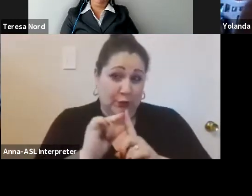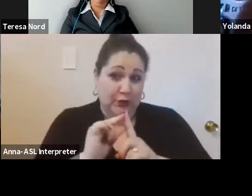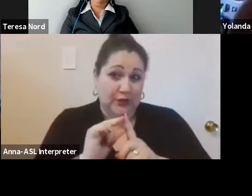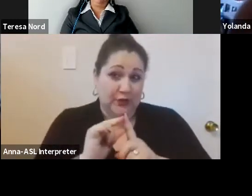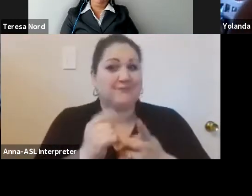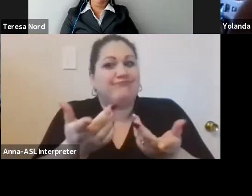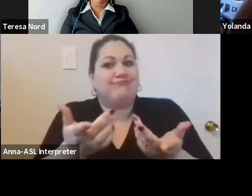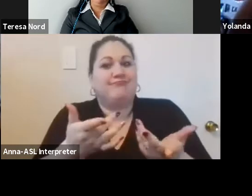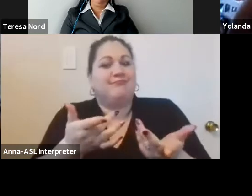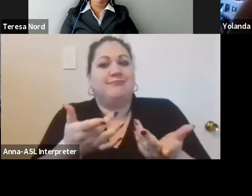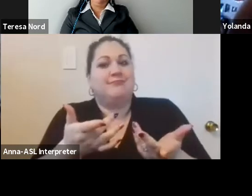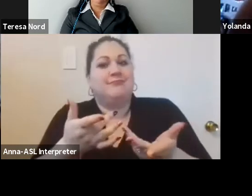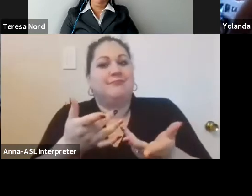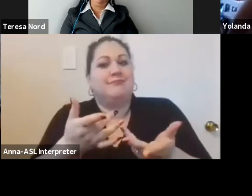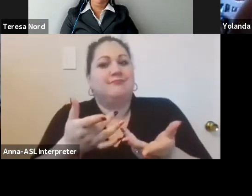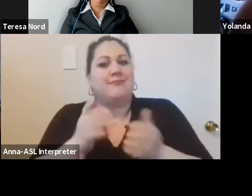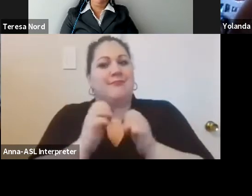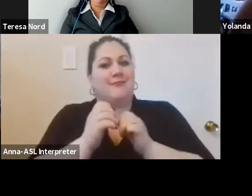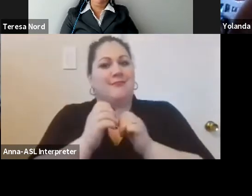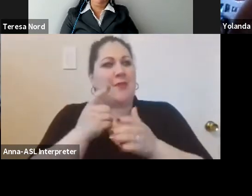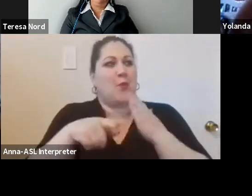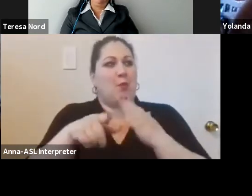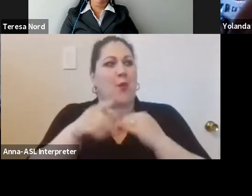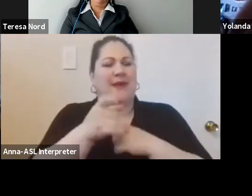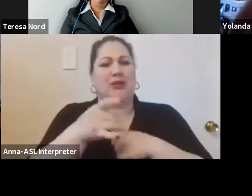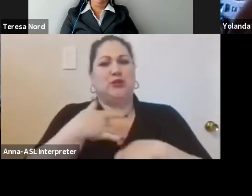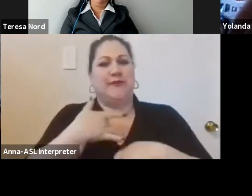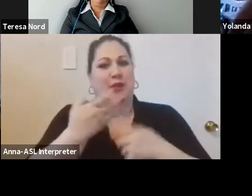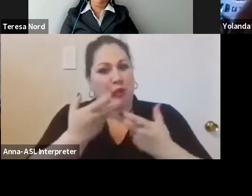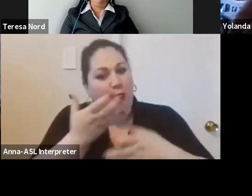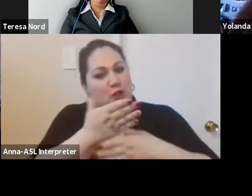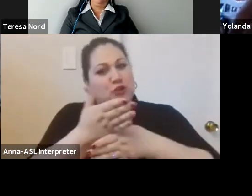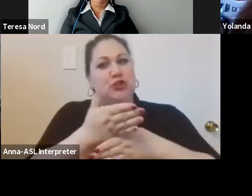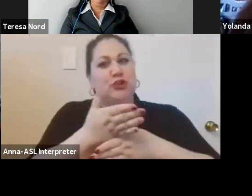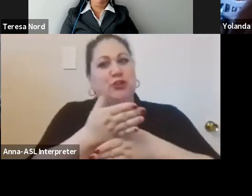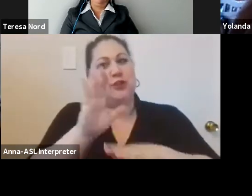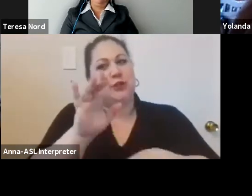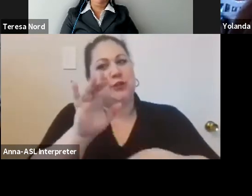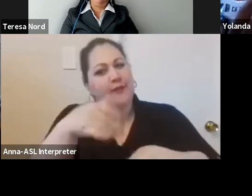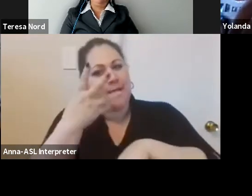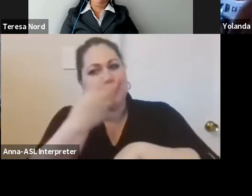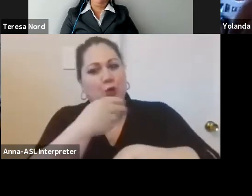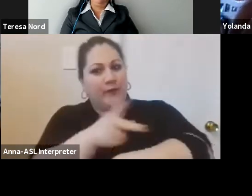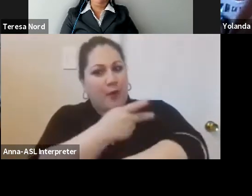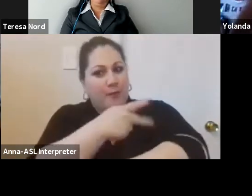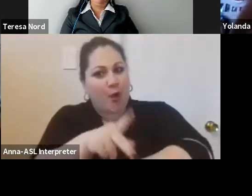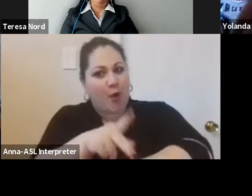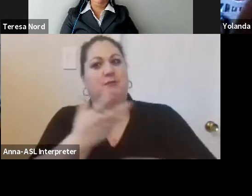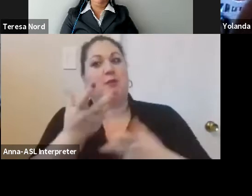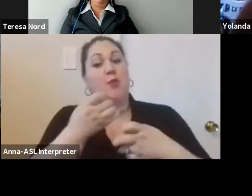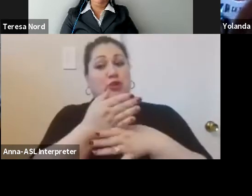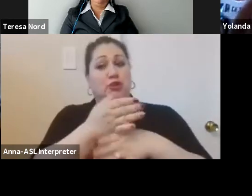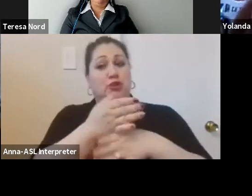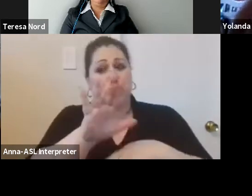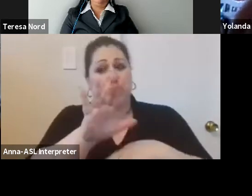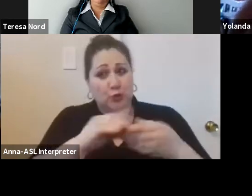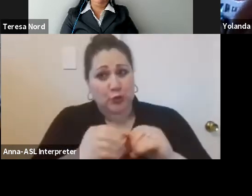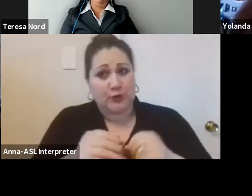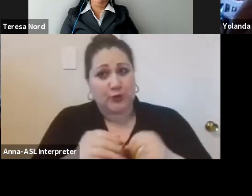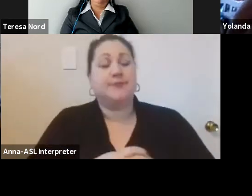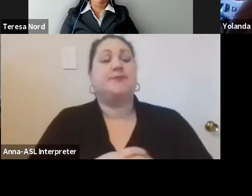you share that beautiful poem and so much of yourself and lend your voice today? Well, for